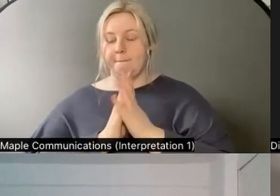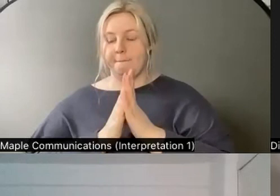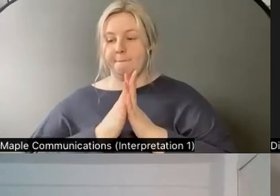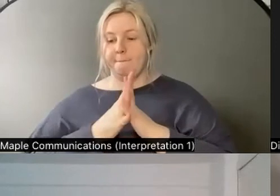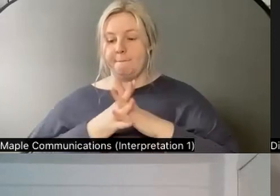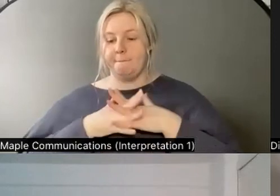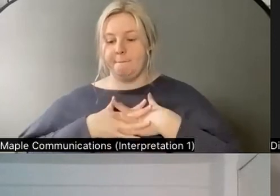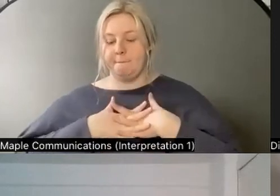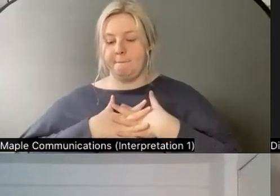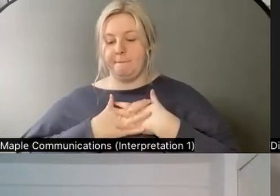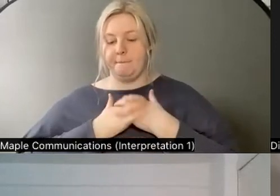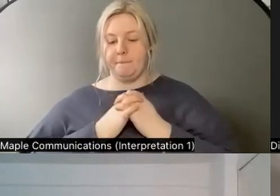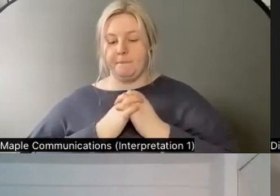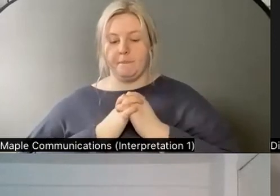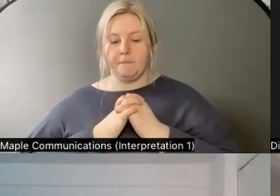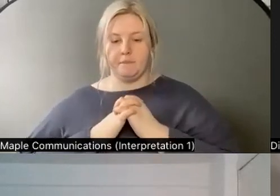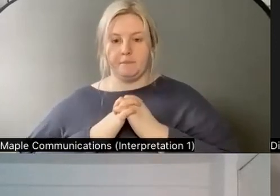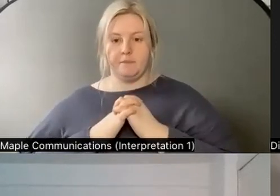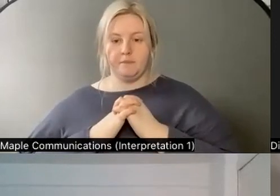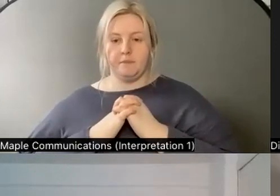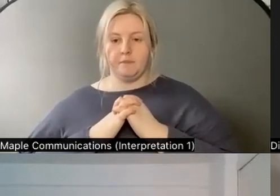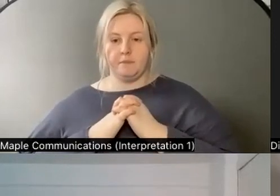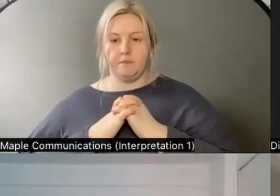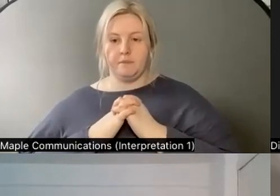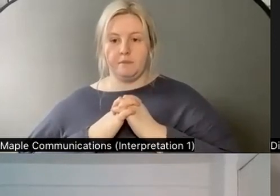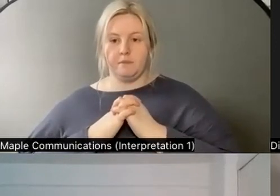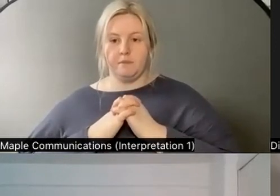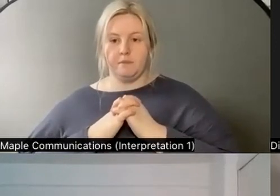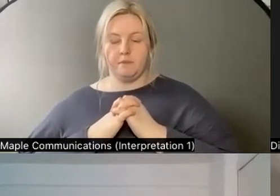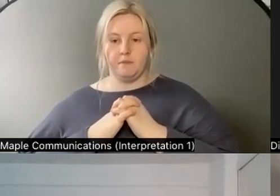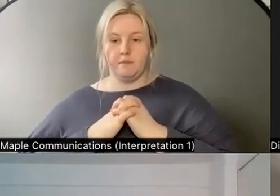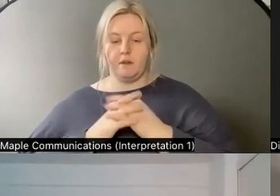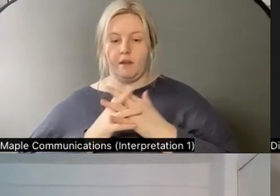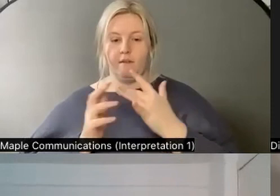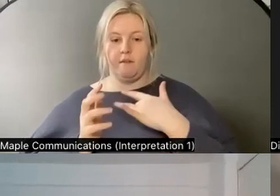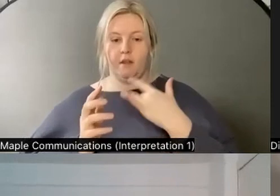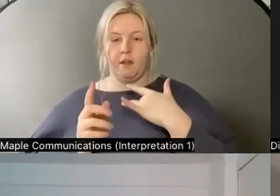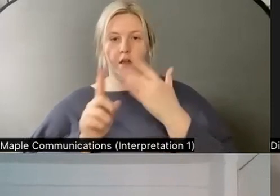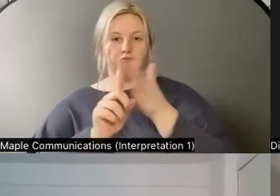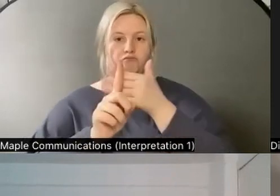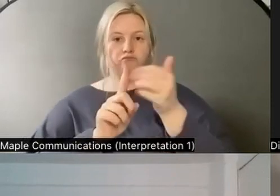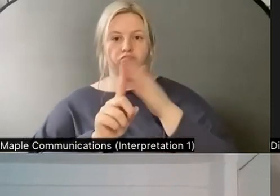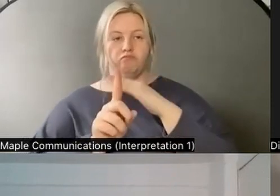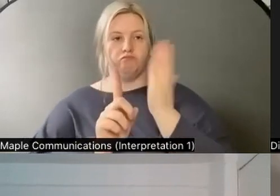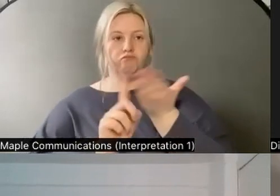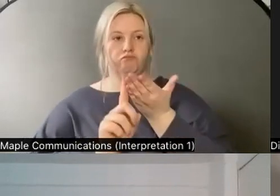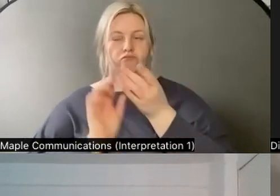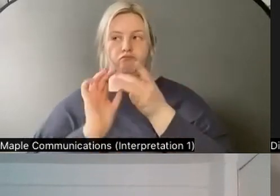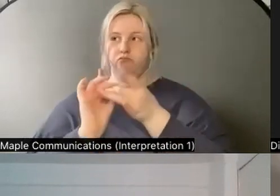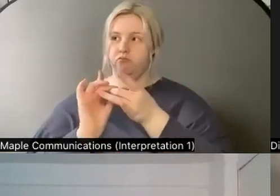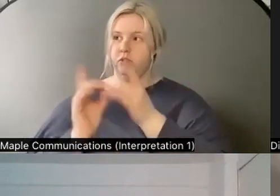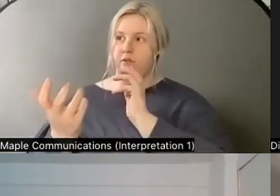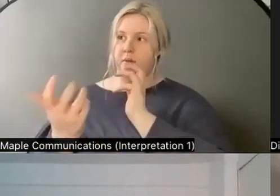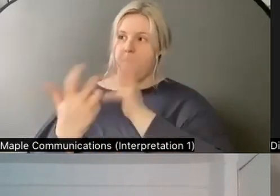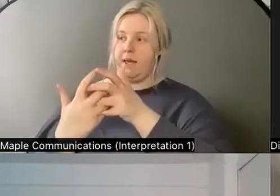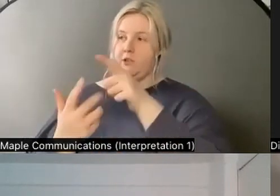just the loneliness of being coerced into MAID under these conditions, to not even be